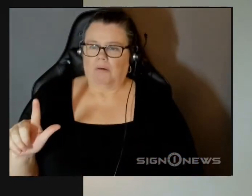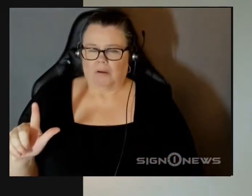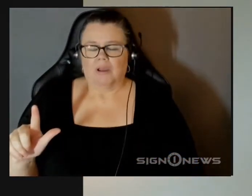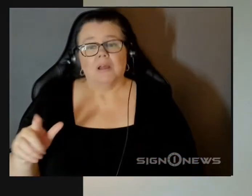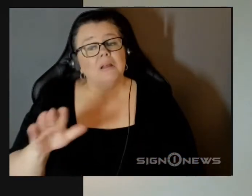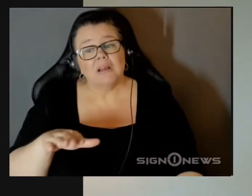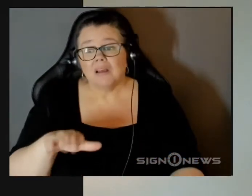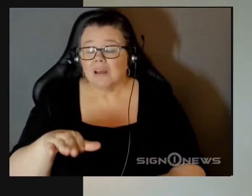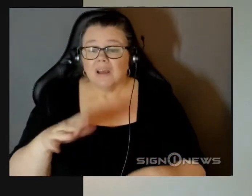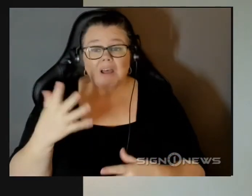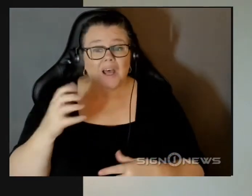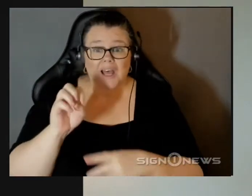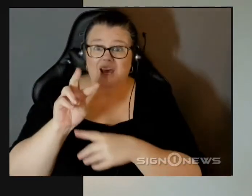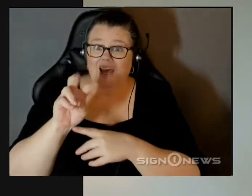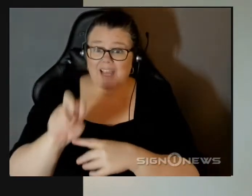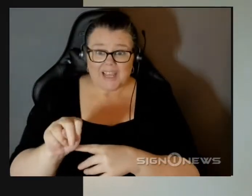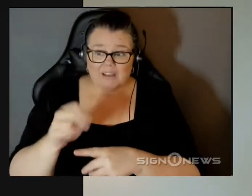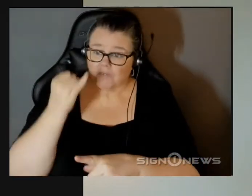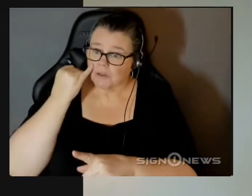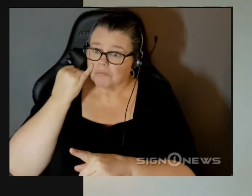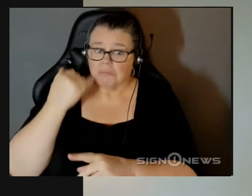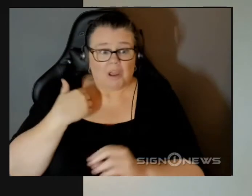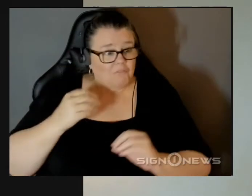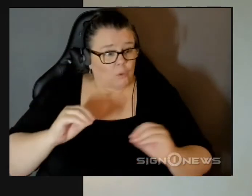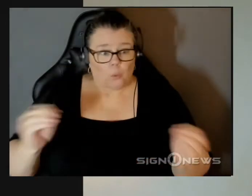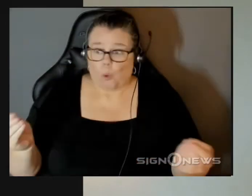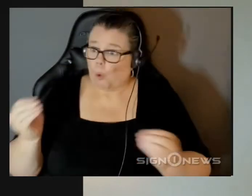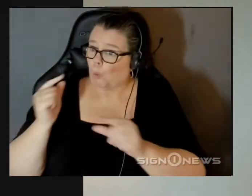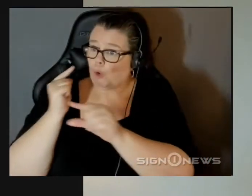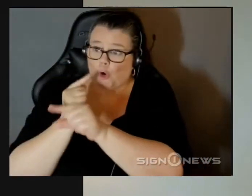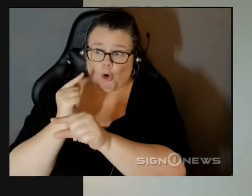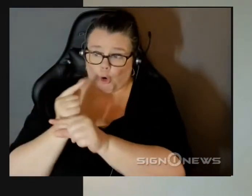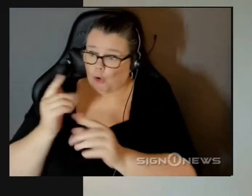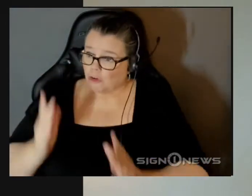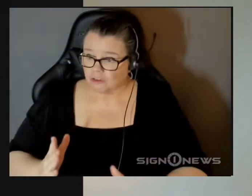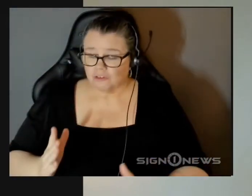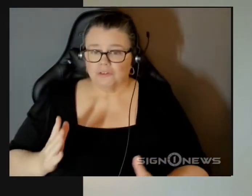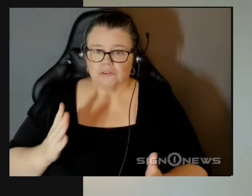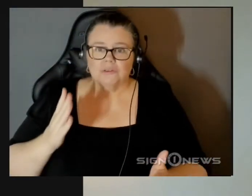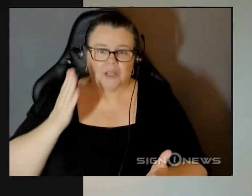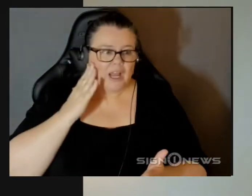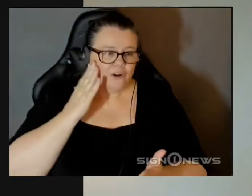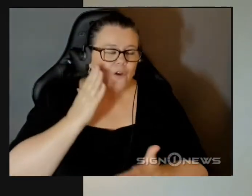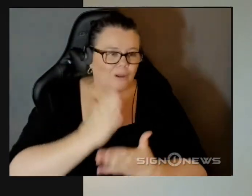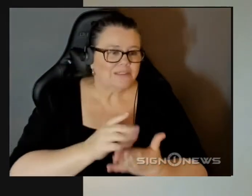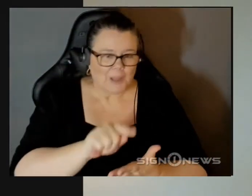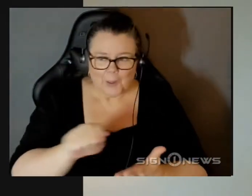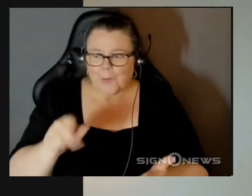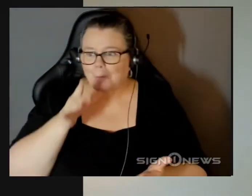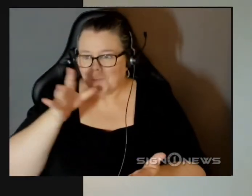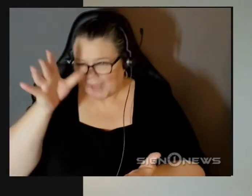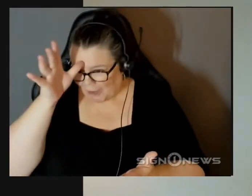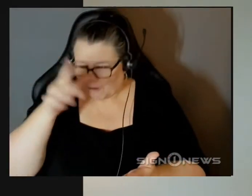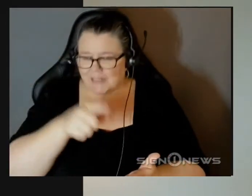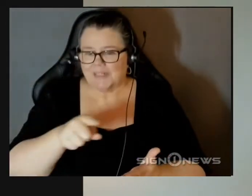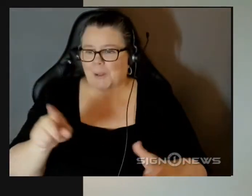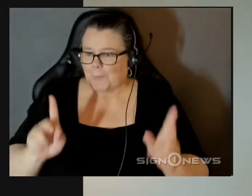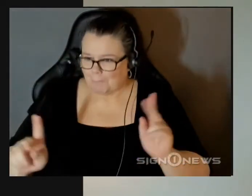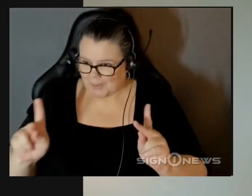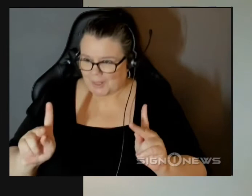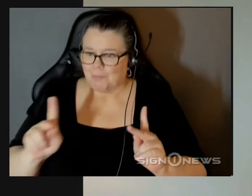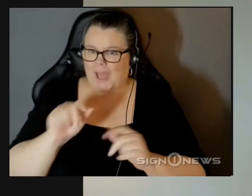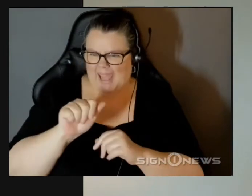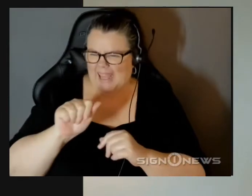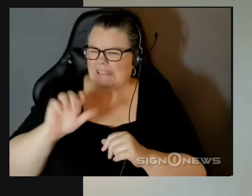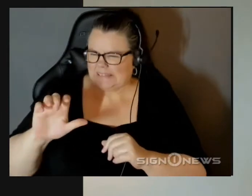guardianship, there are times when, and I'm sure parents and folks who are AAC users on this call recognize this, that people are